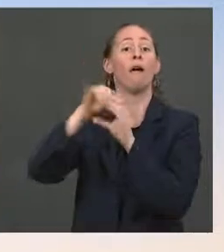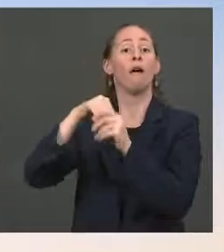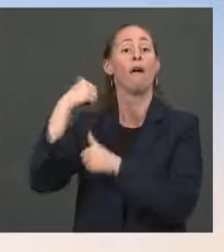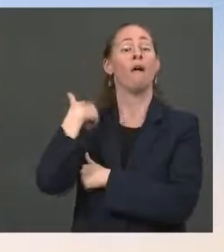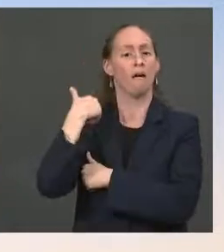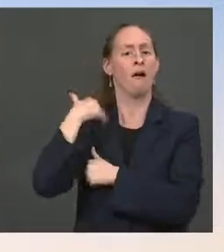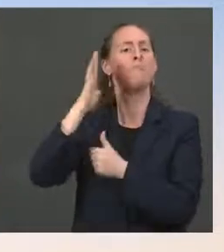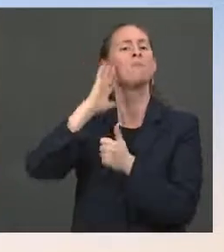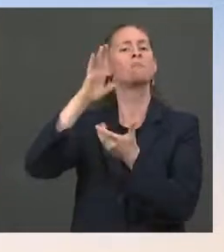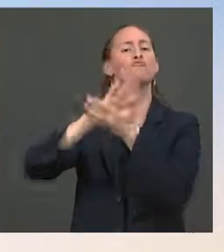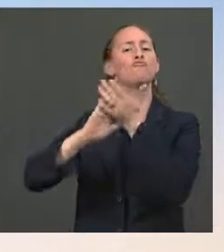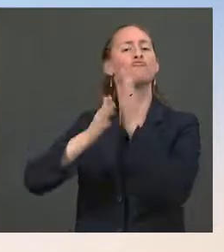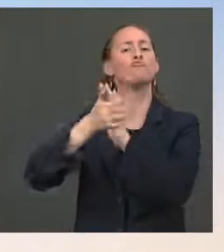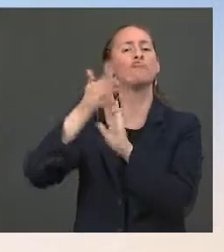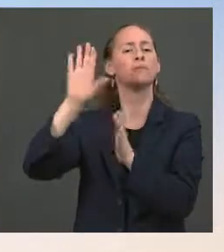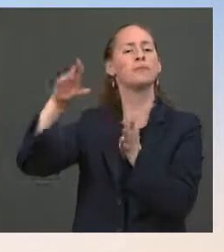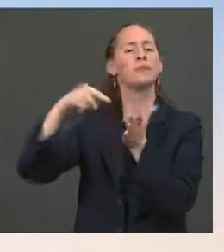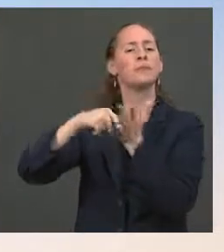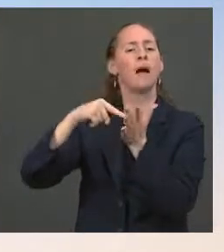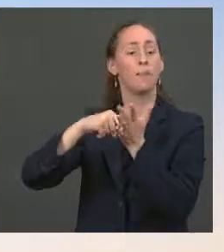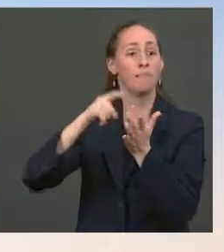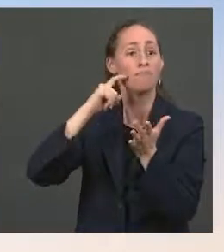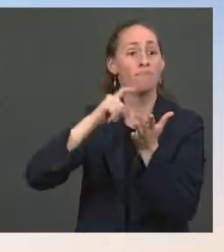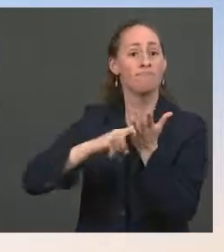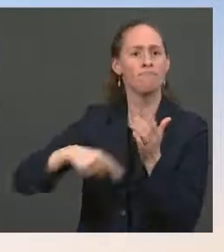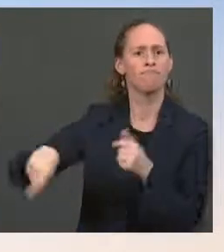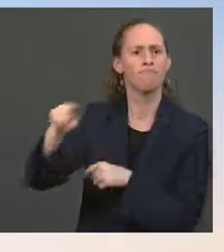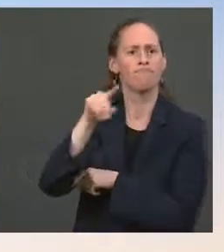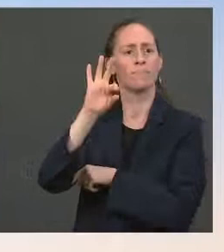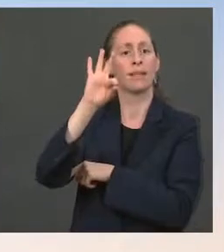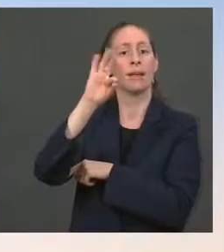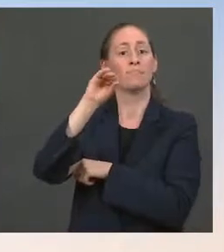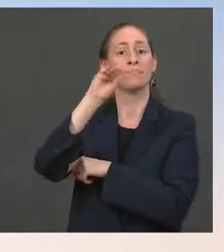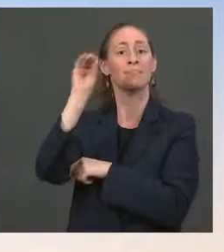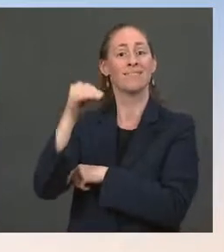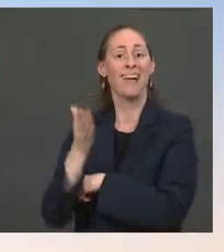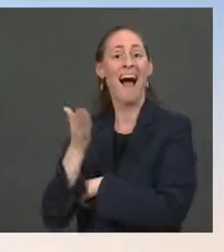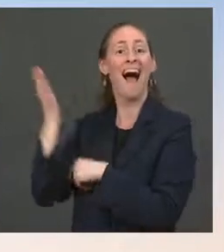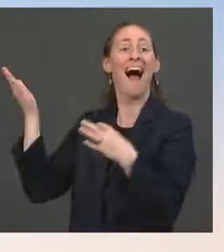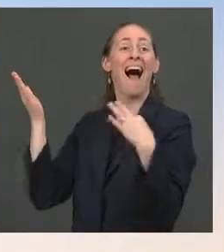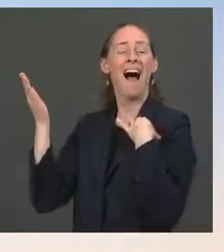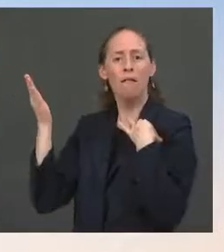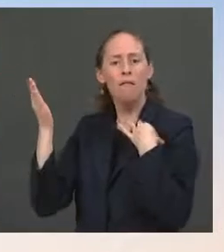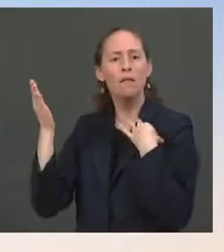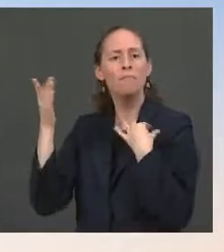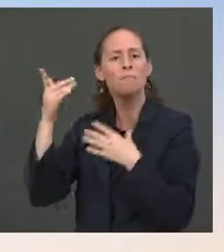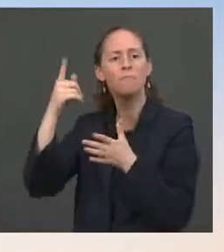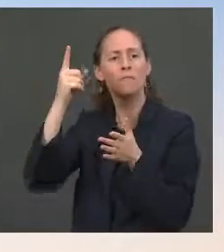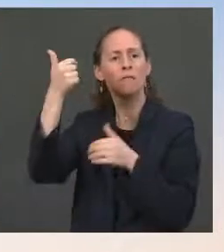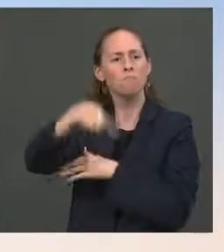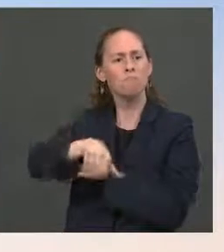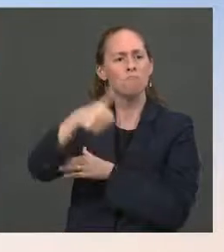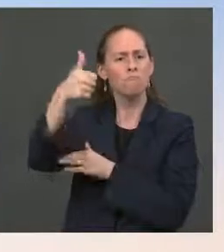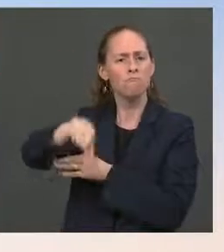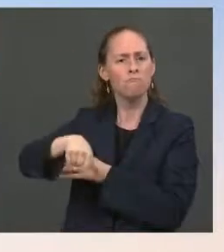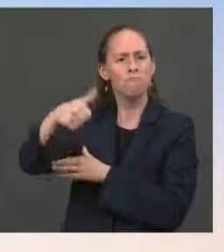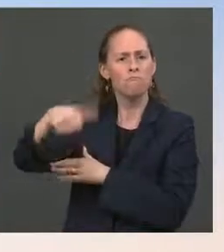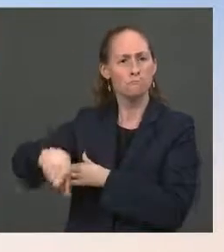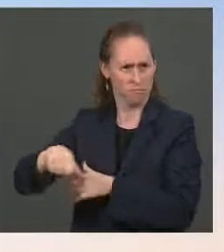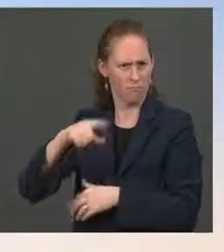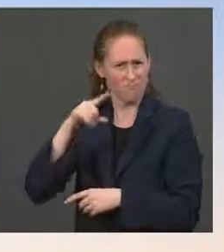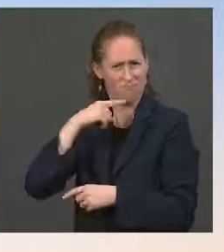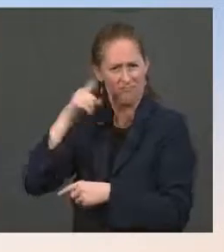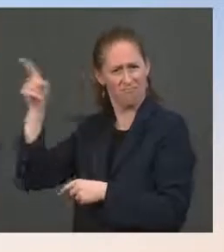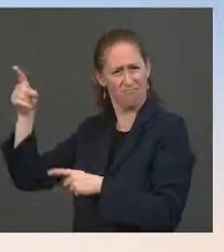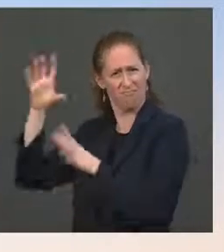them have had their forgiveness rejected when they've applied. An advocate who was in the piece said that the president has the power under a 2003 law